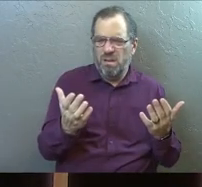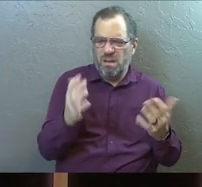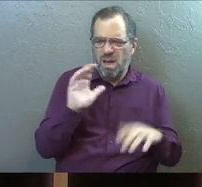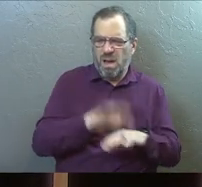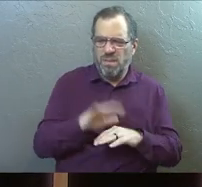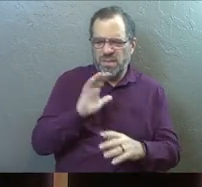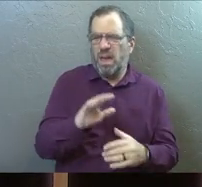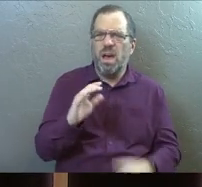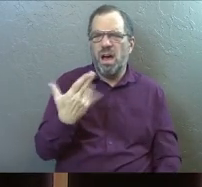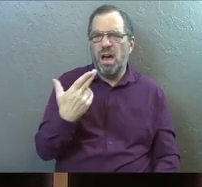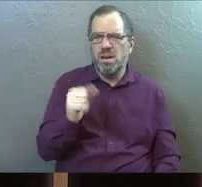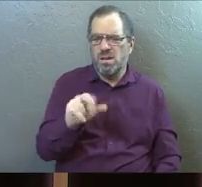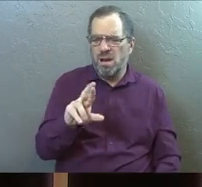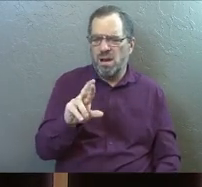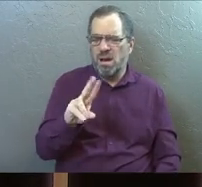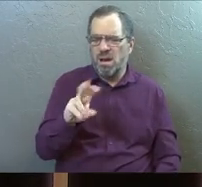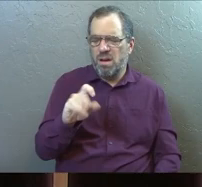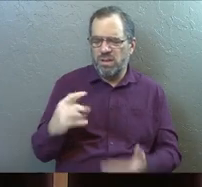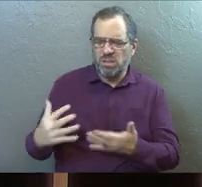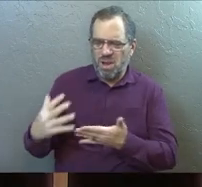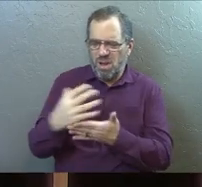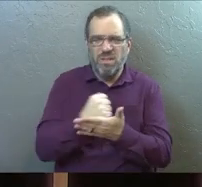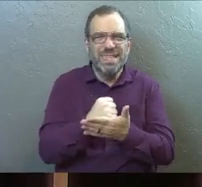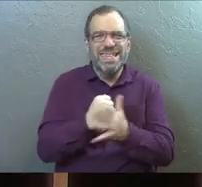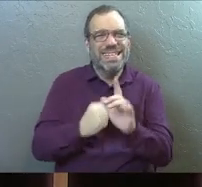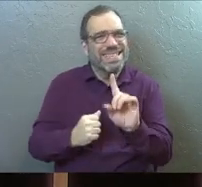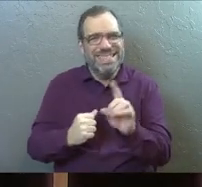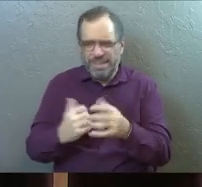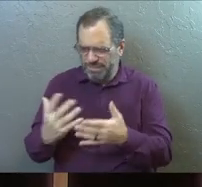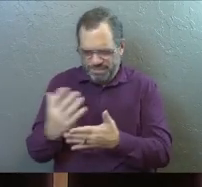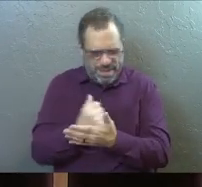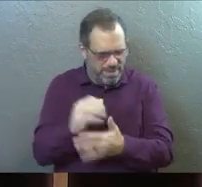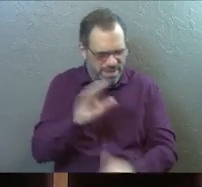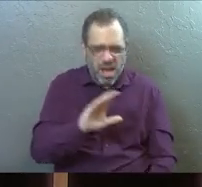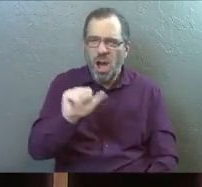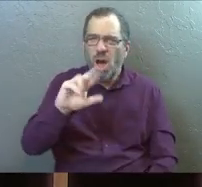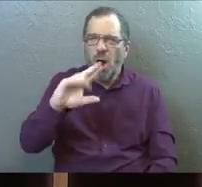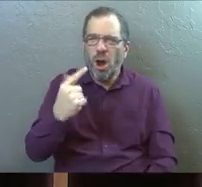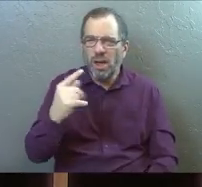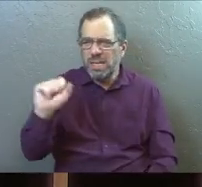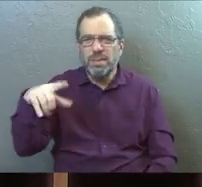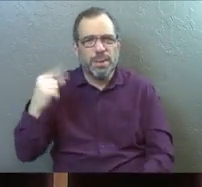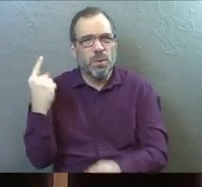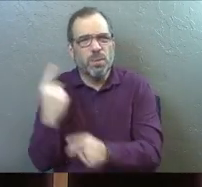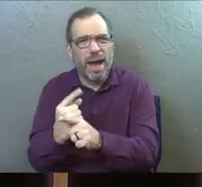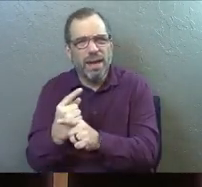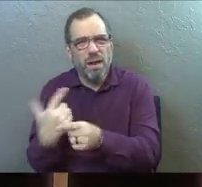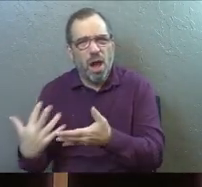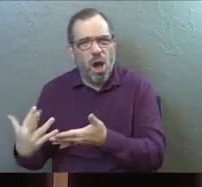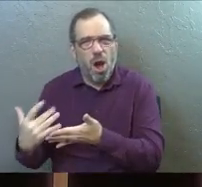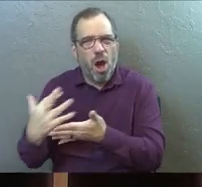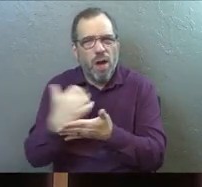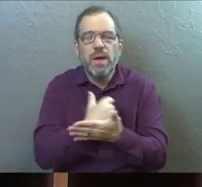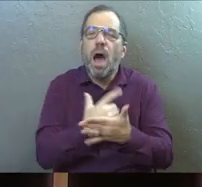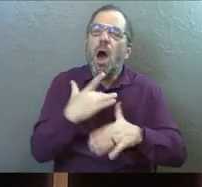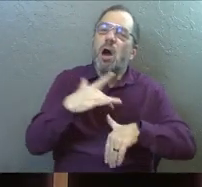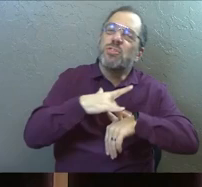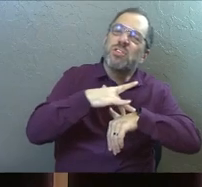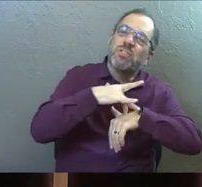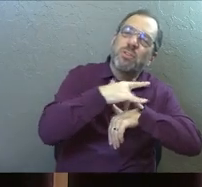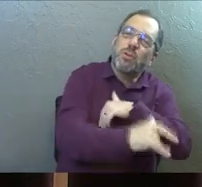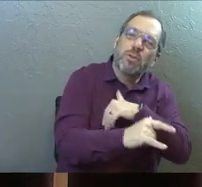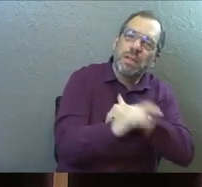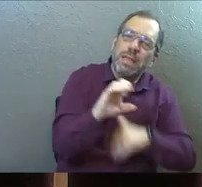their harvest? I don't really think of harvests until maybe August, September, right? This is an early